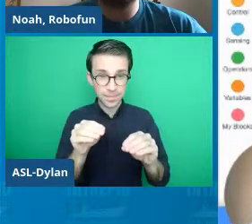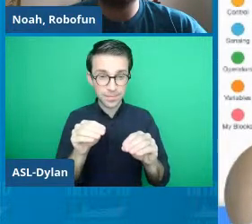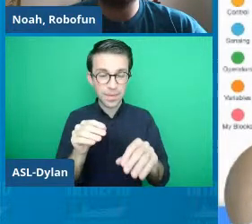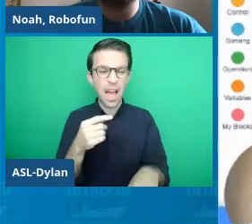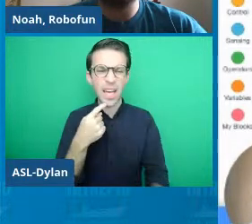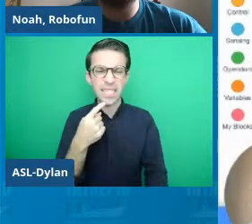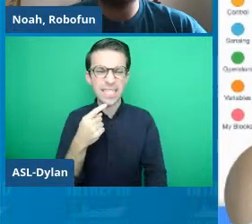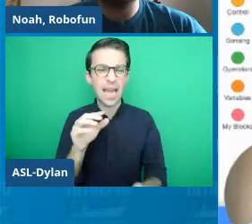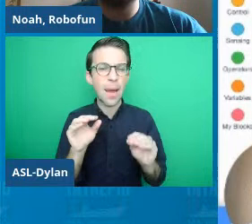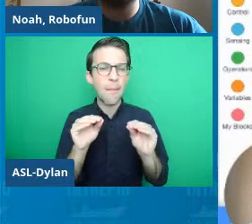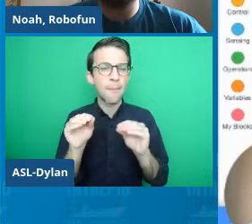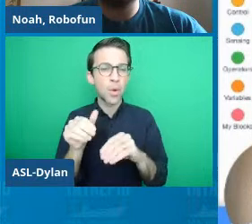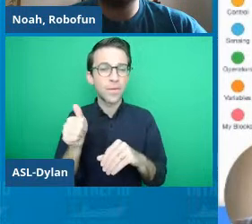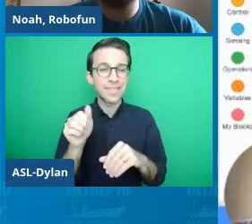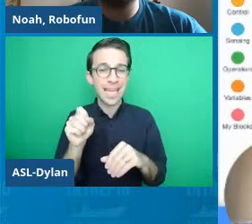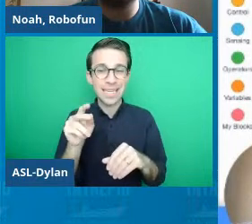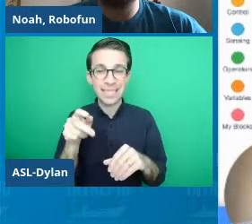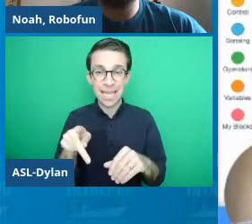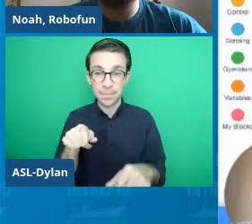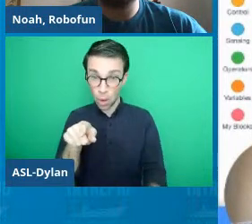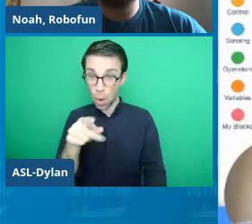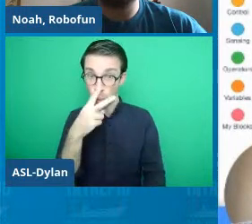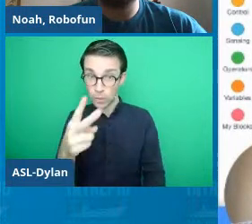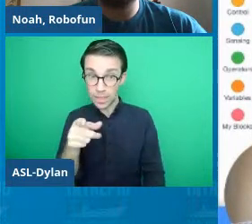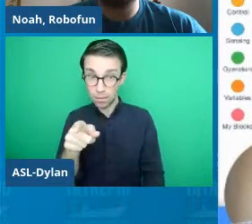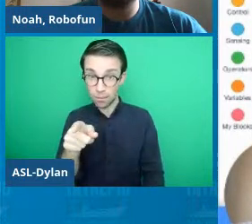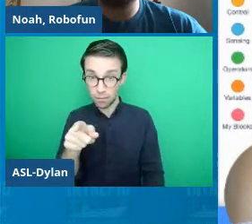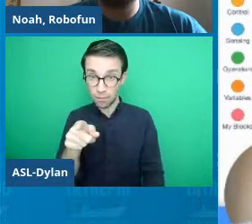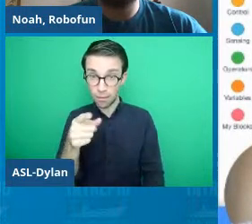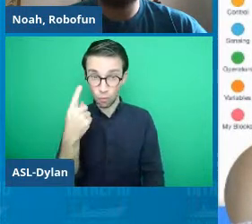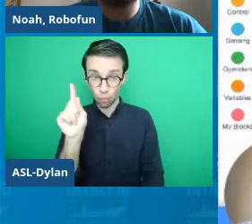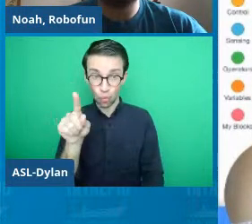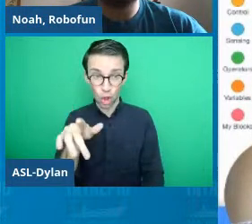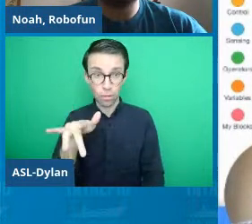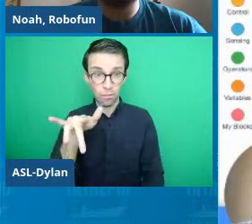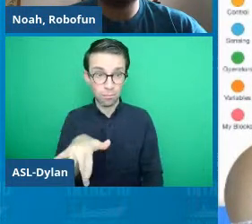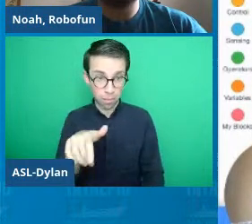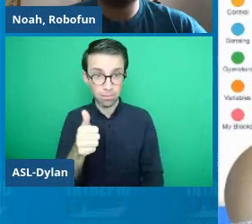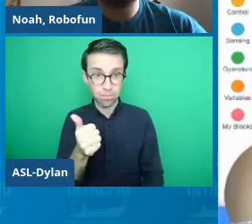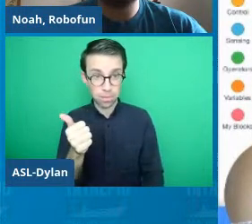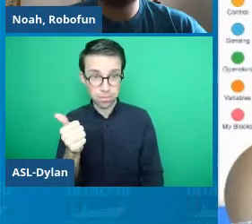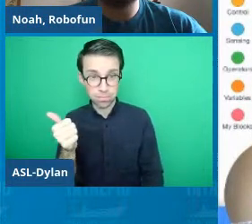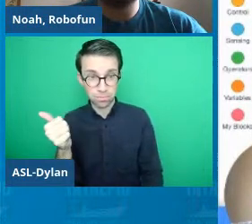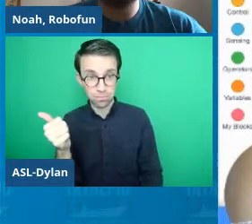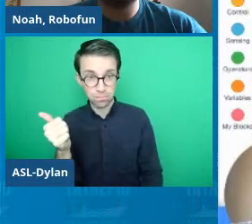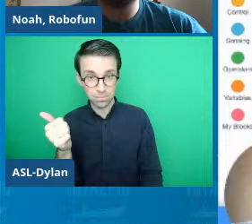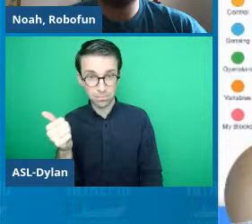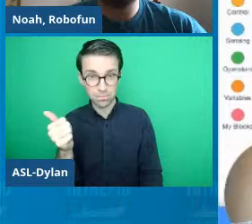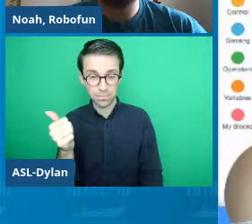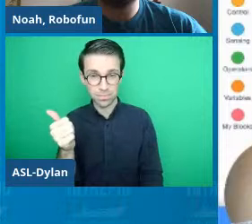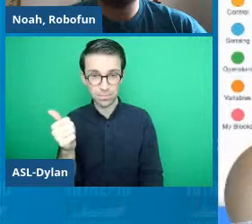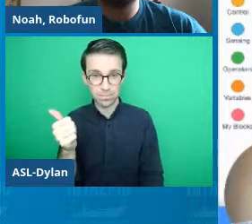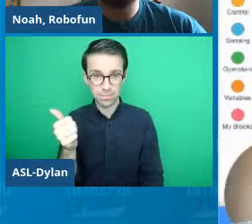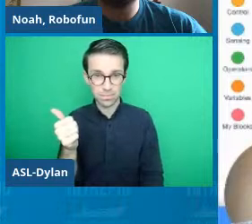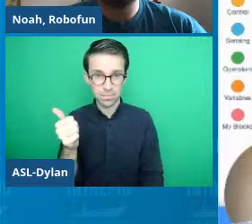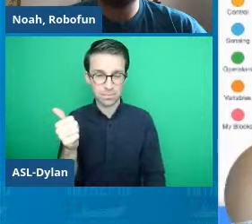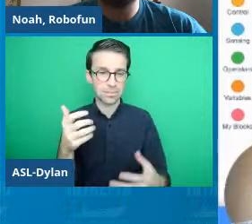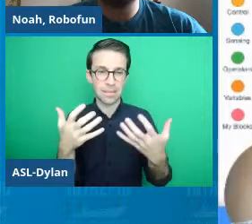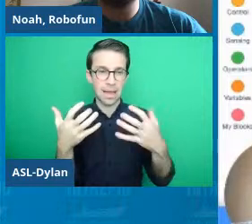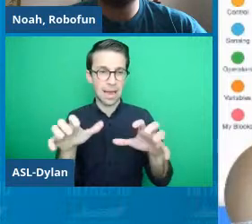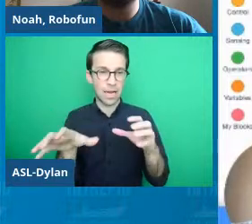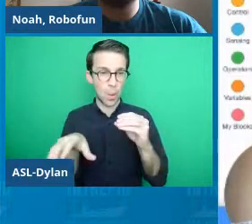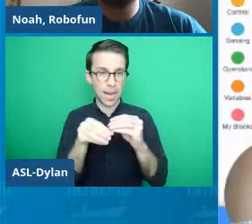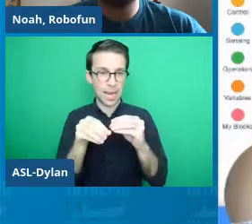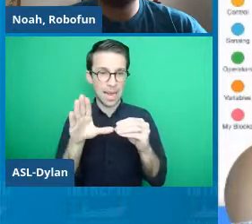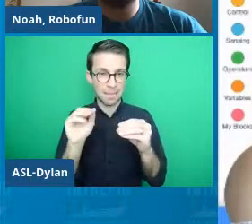steps. Let's see if it works. Great, that's working. All right, so I'm going to I don't want to add a box. I'm